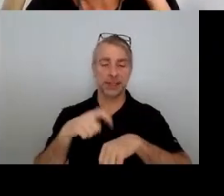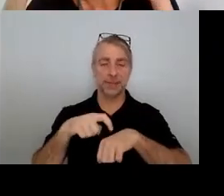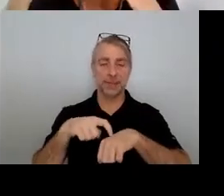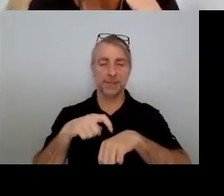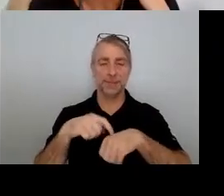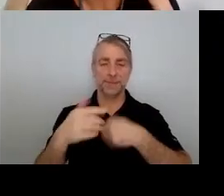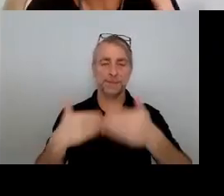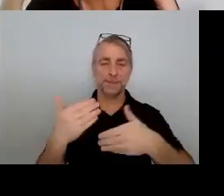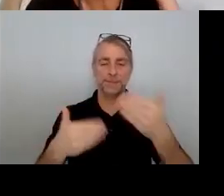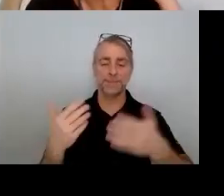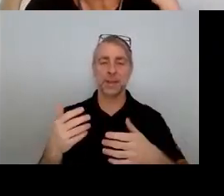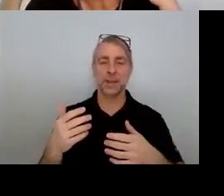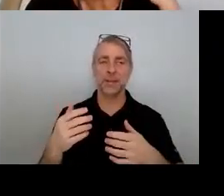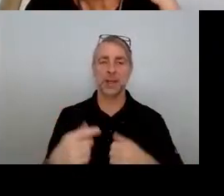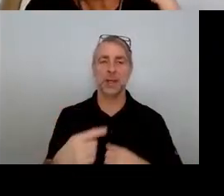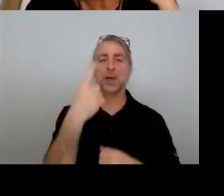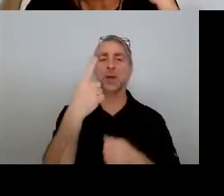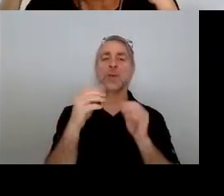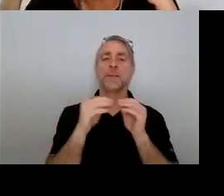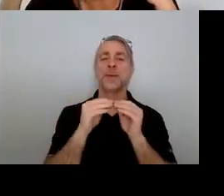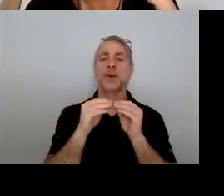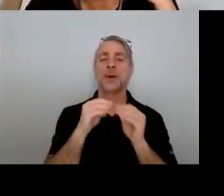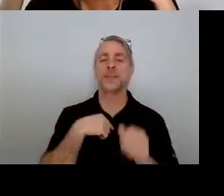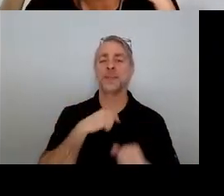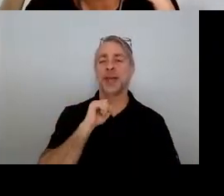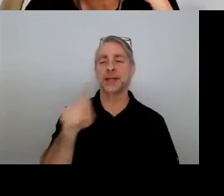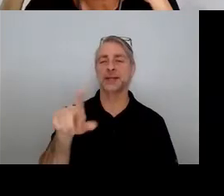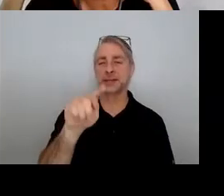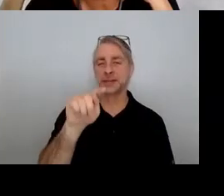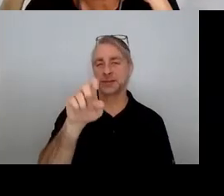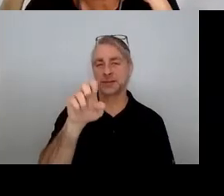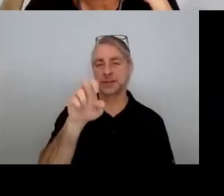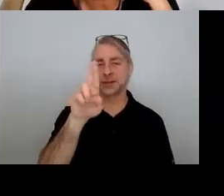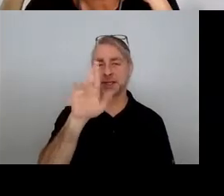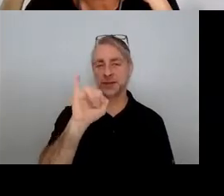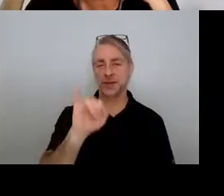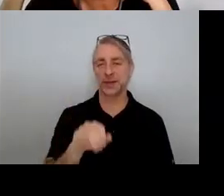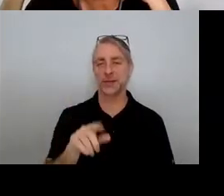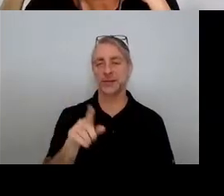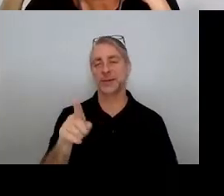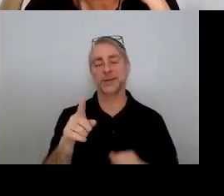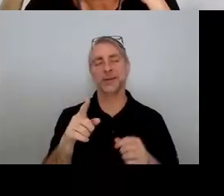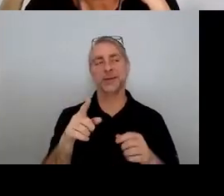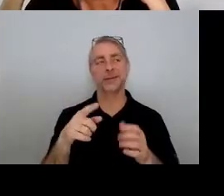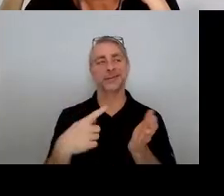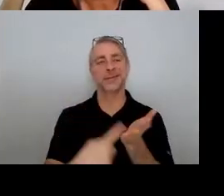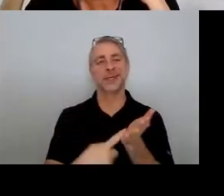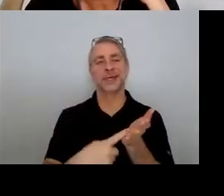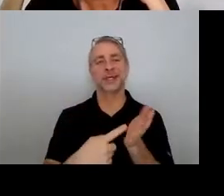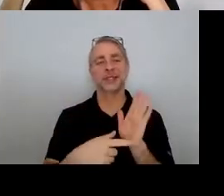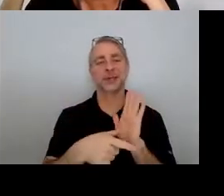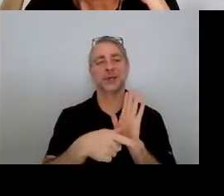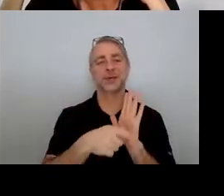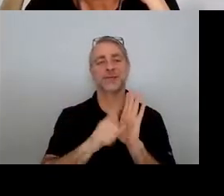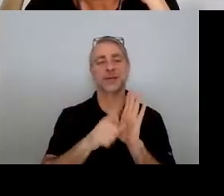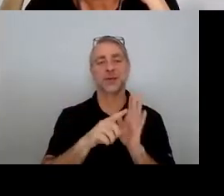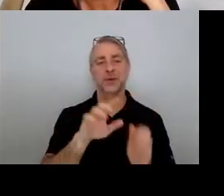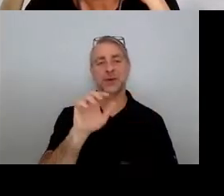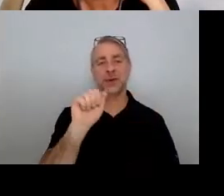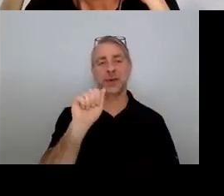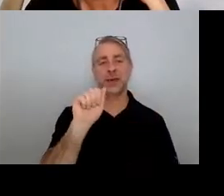Terry, if you could just say something about, I know you talk about reviewing abstracts. What